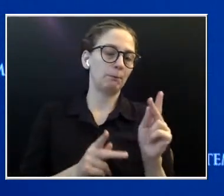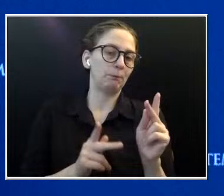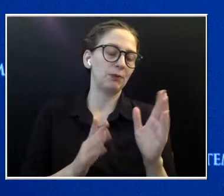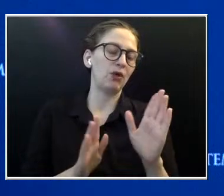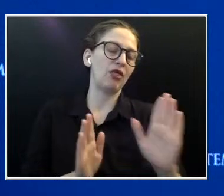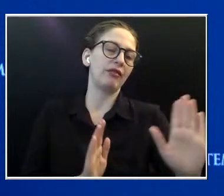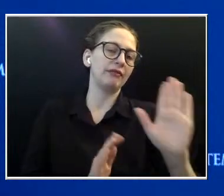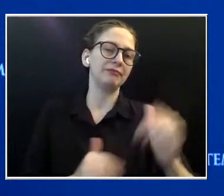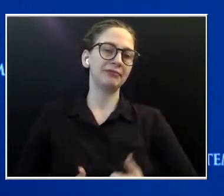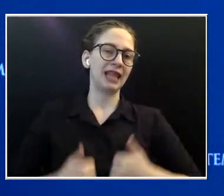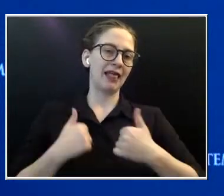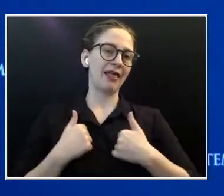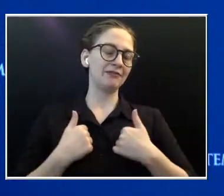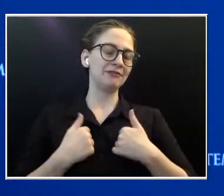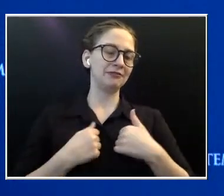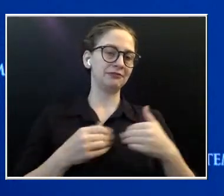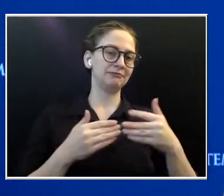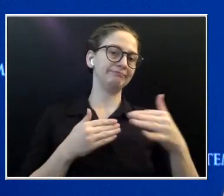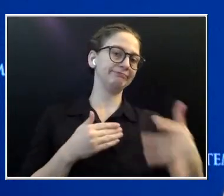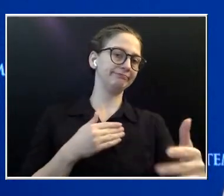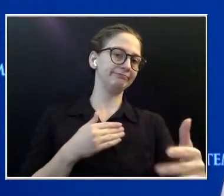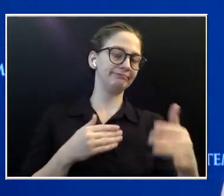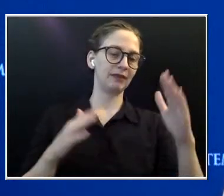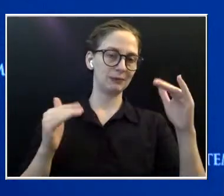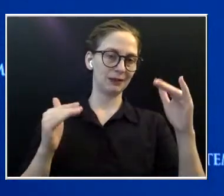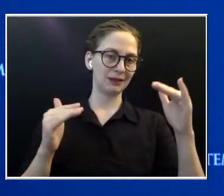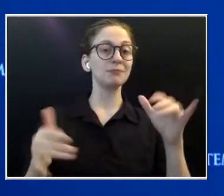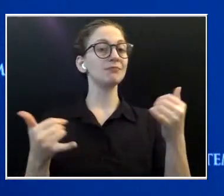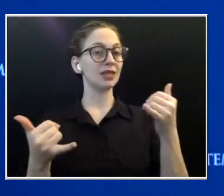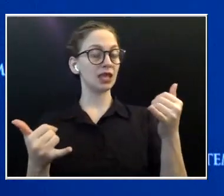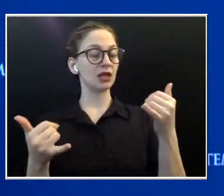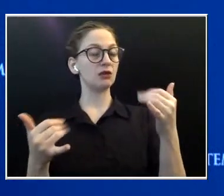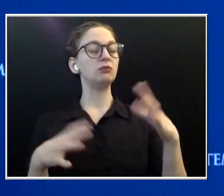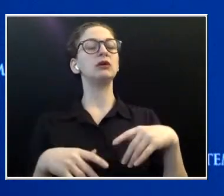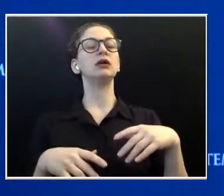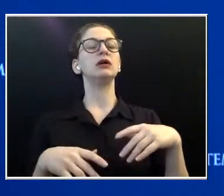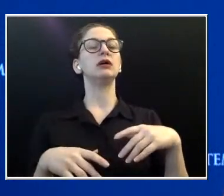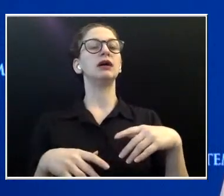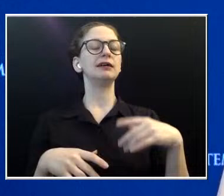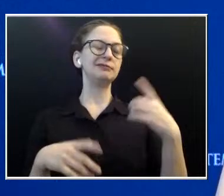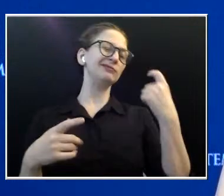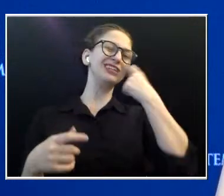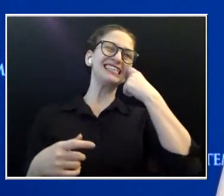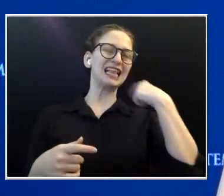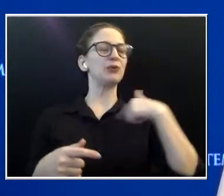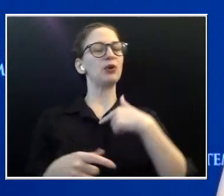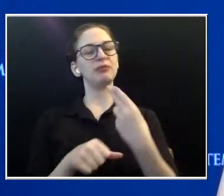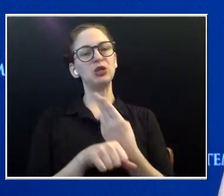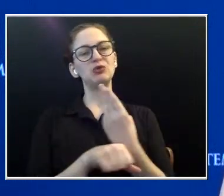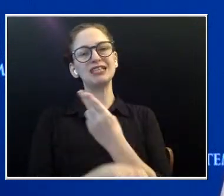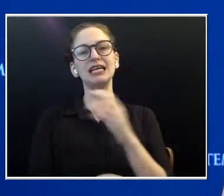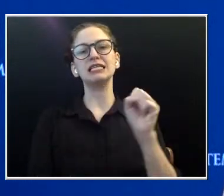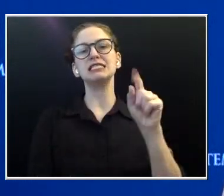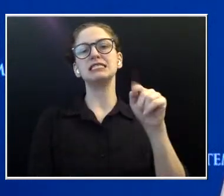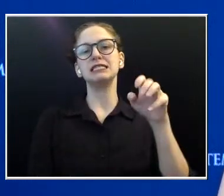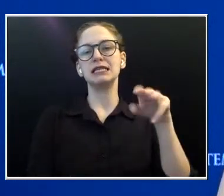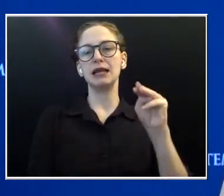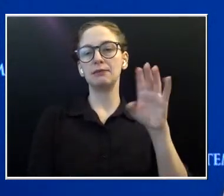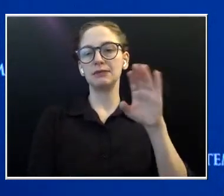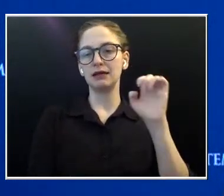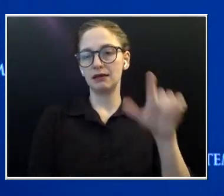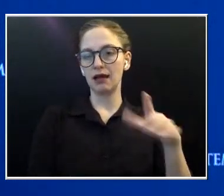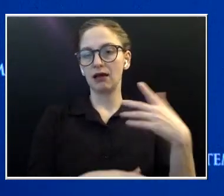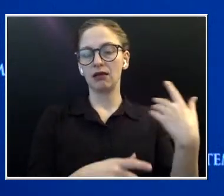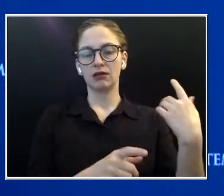of stem cell transplant using someone else as a donor, although access has been problematic for affected patients.